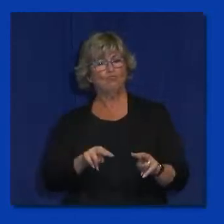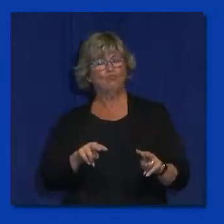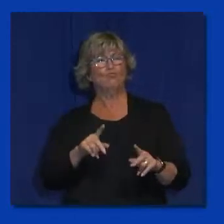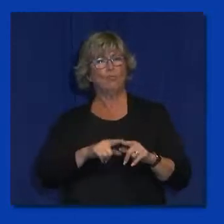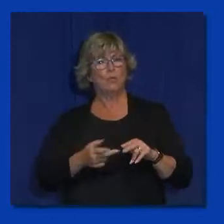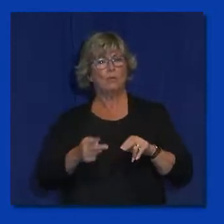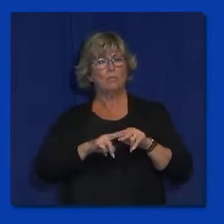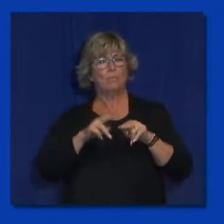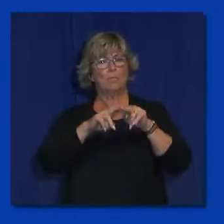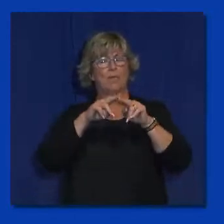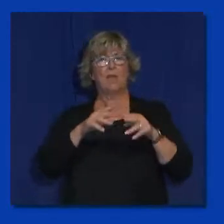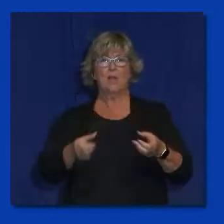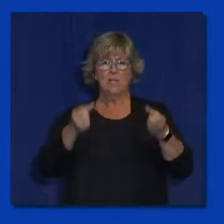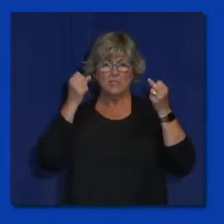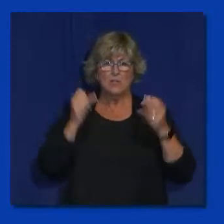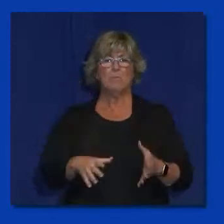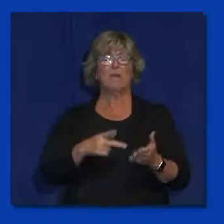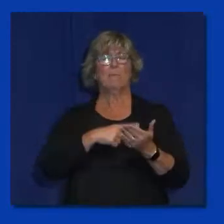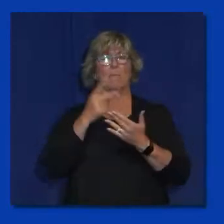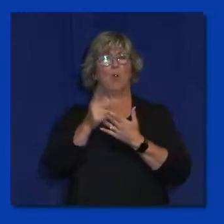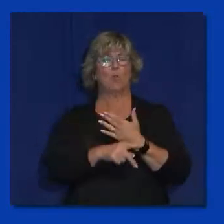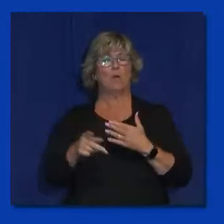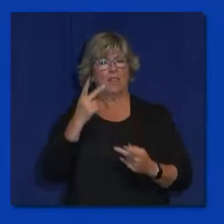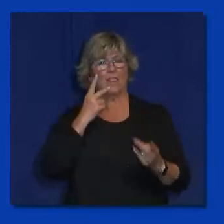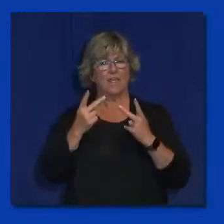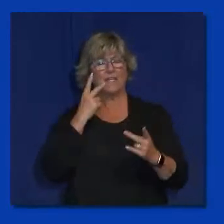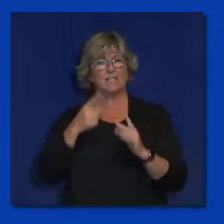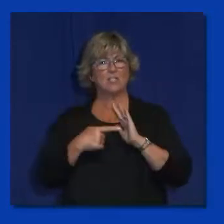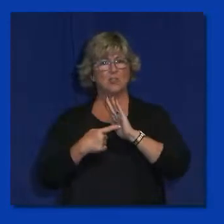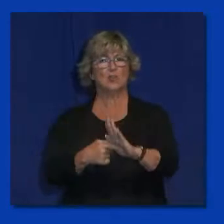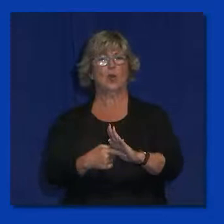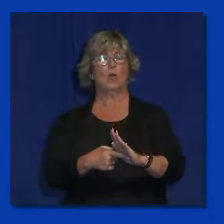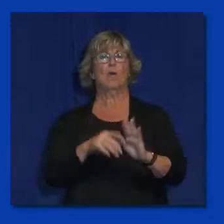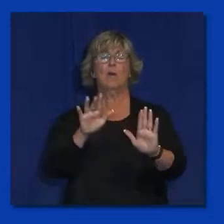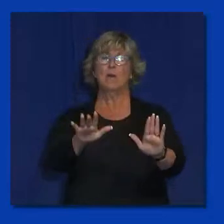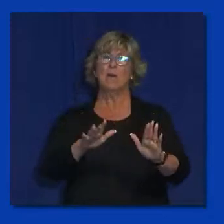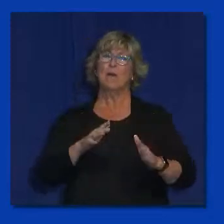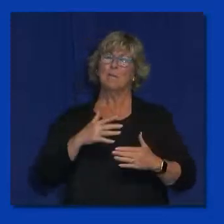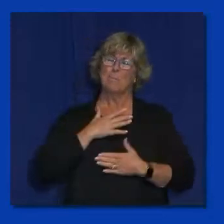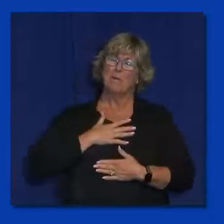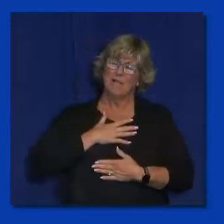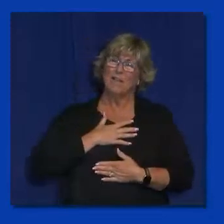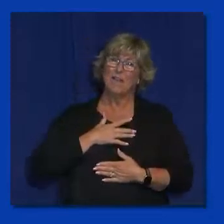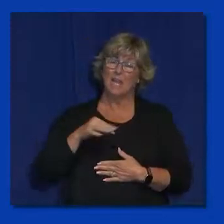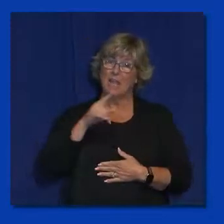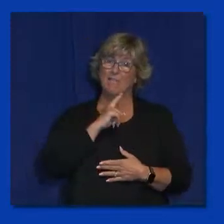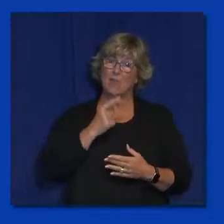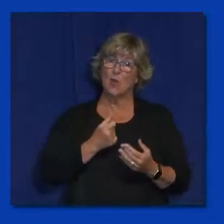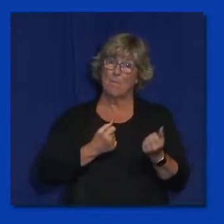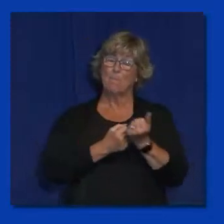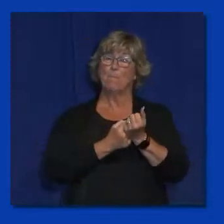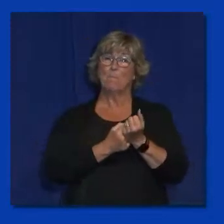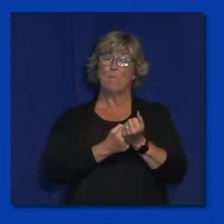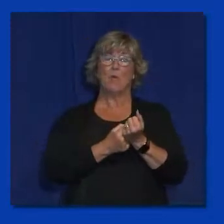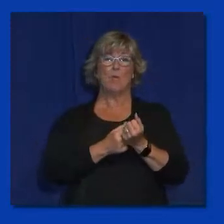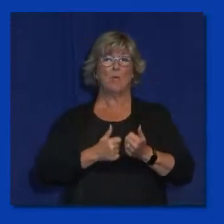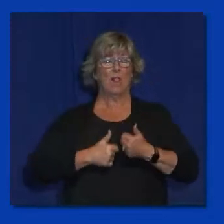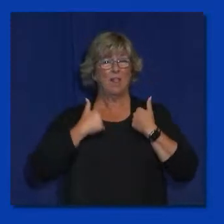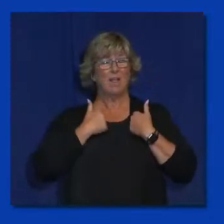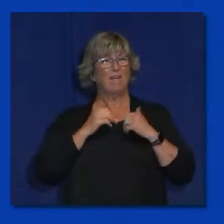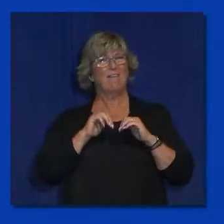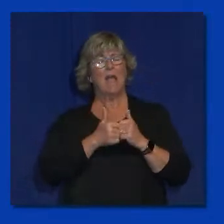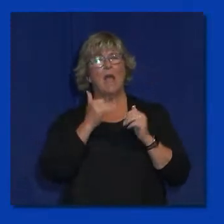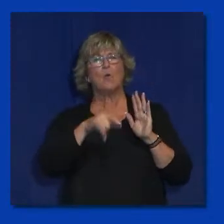to build on so many of the programs that you see reflected here today. And please, as well, if you're pro-life, how the hell is this